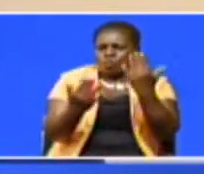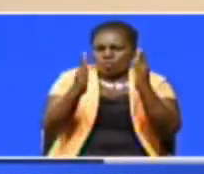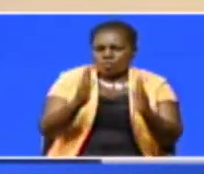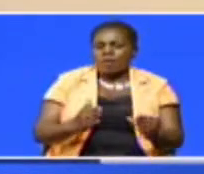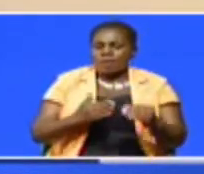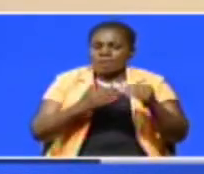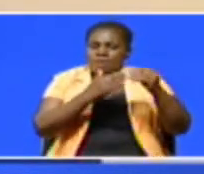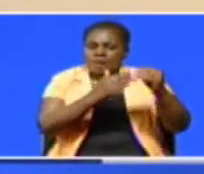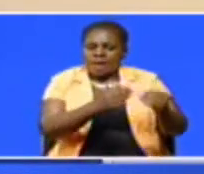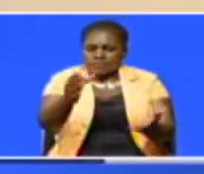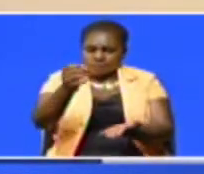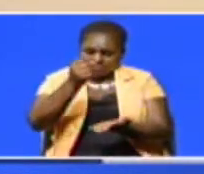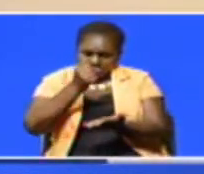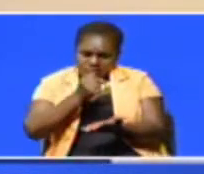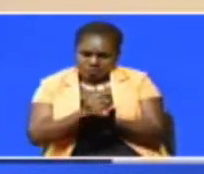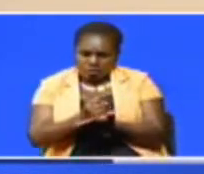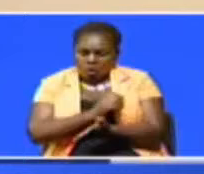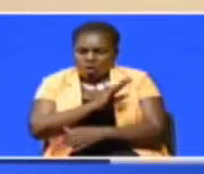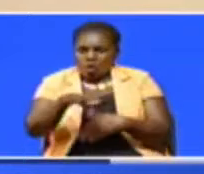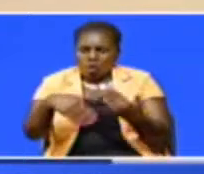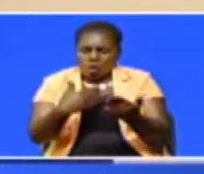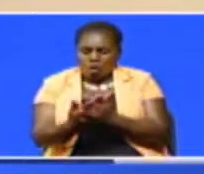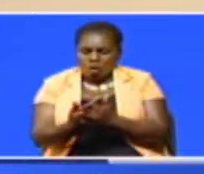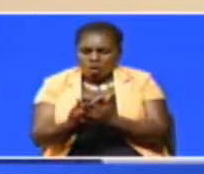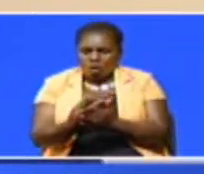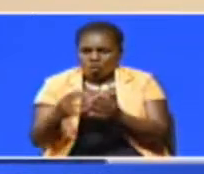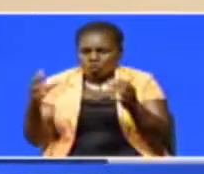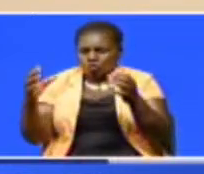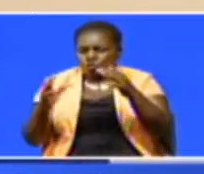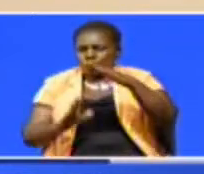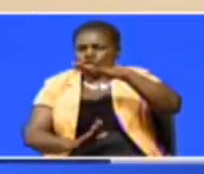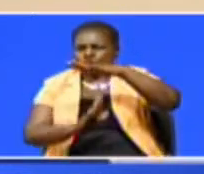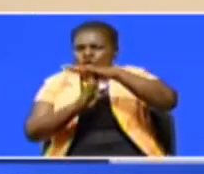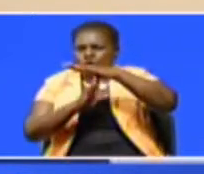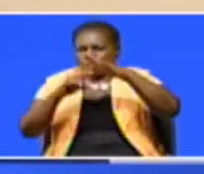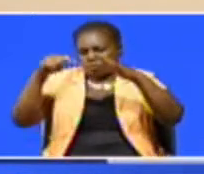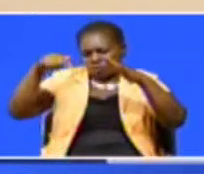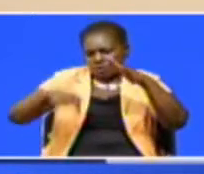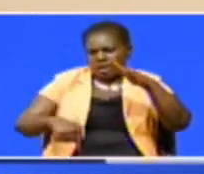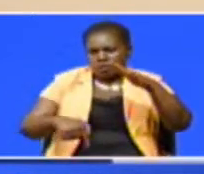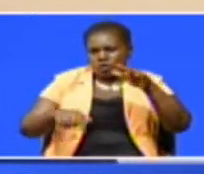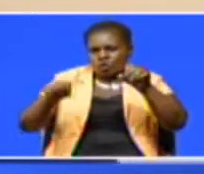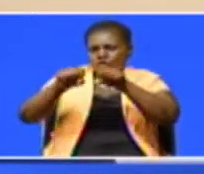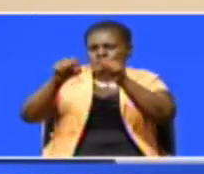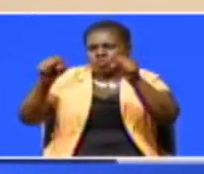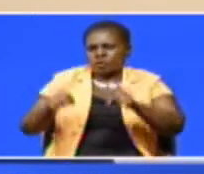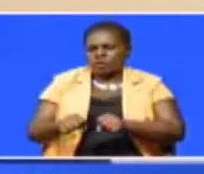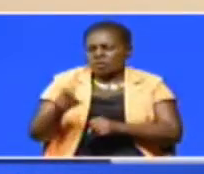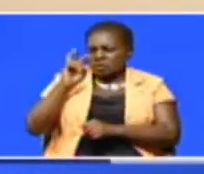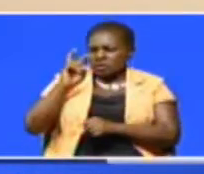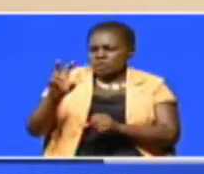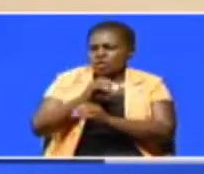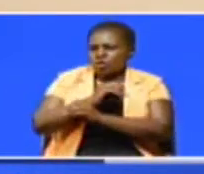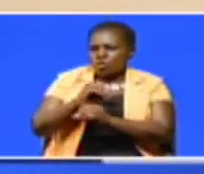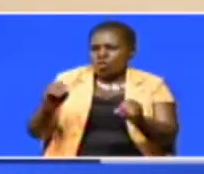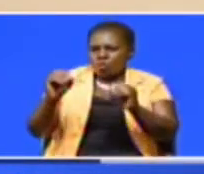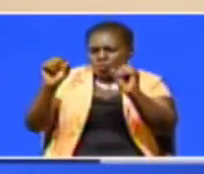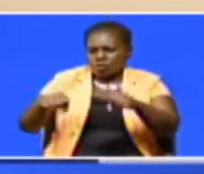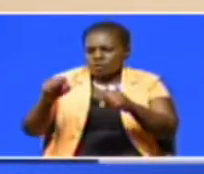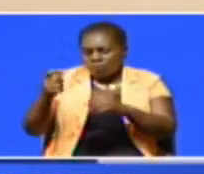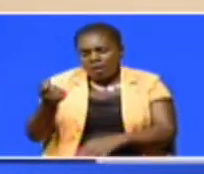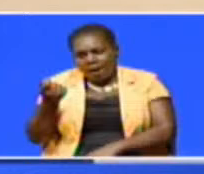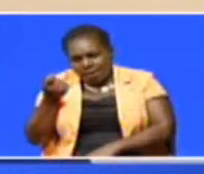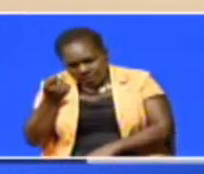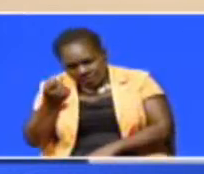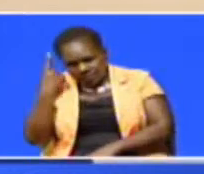that we employ from all the strata, from the top to the bottom, as a society, we don't look at whether they are able to